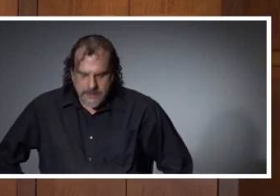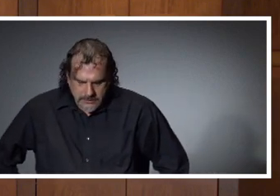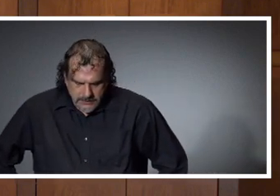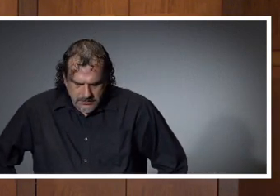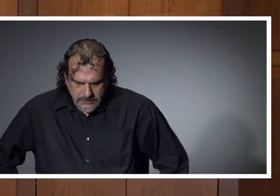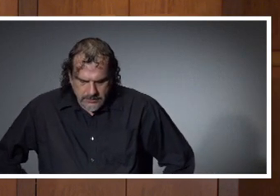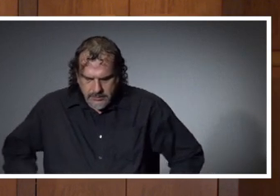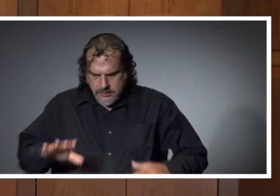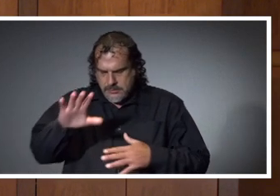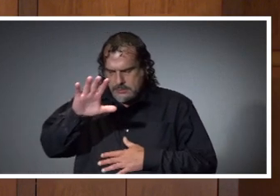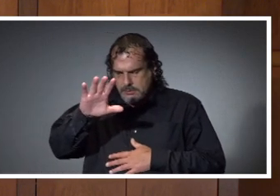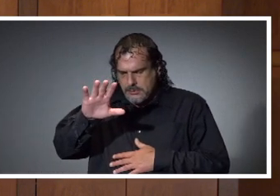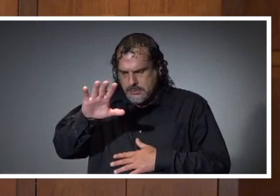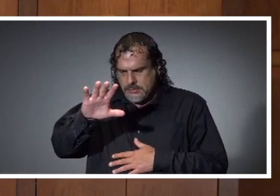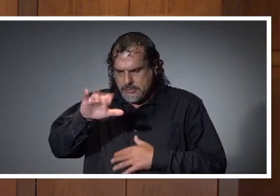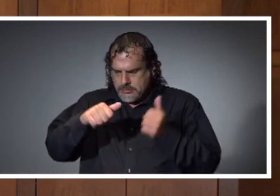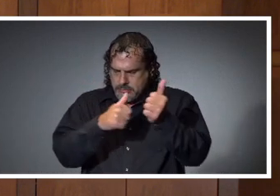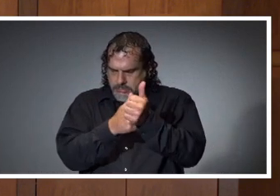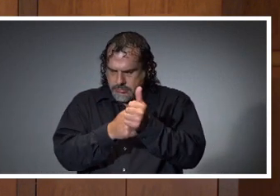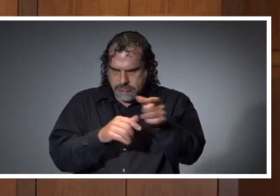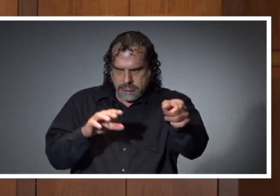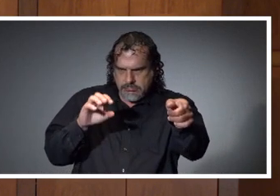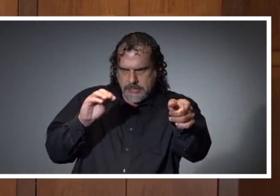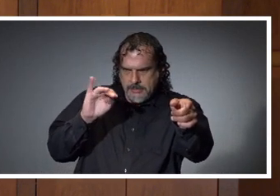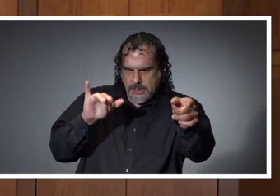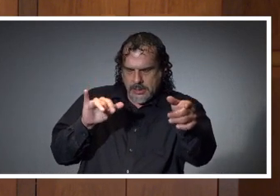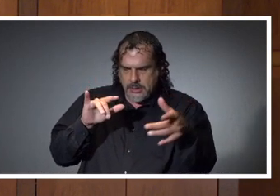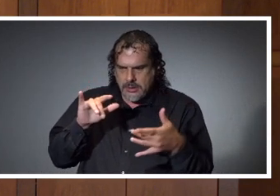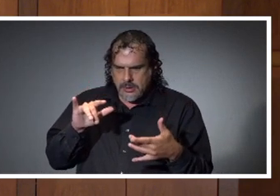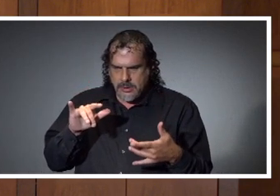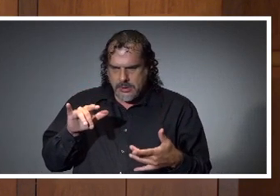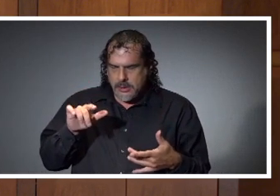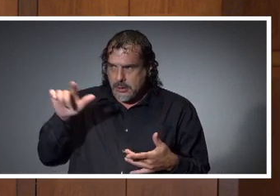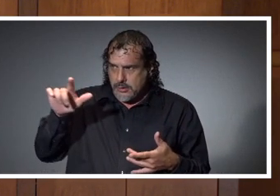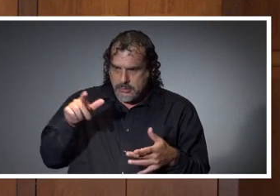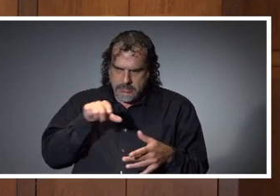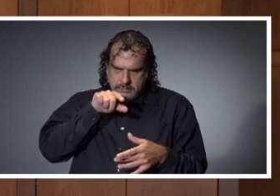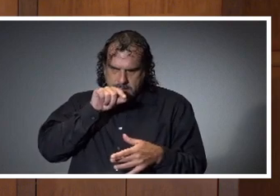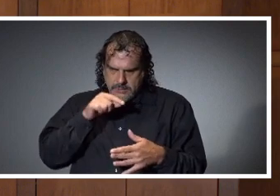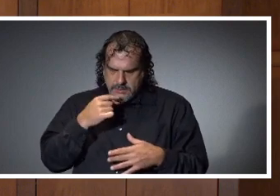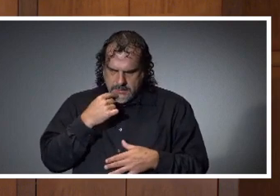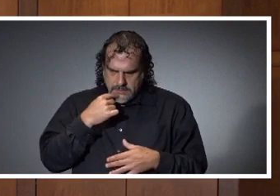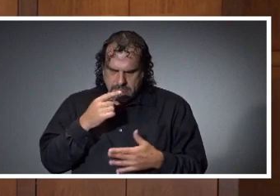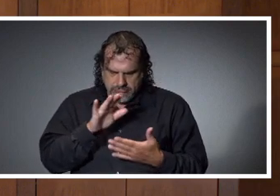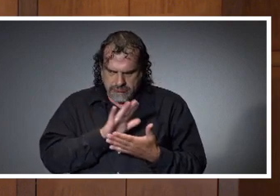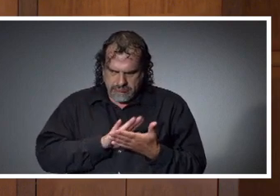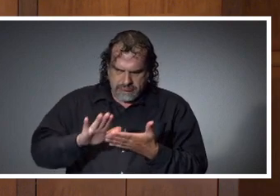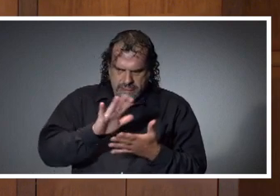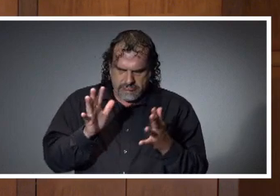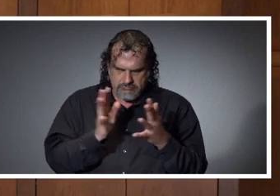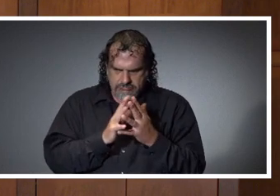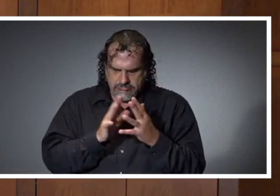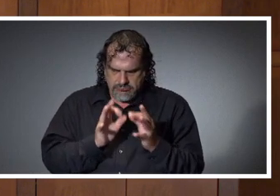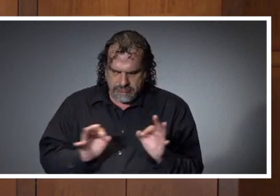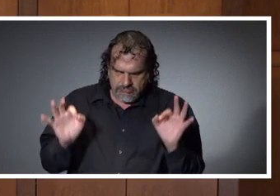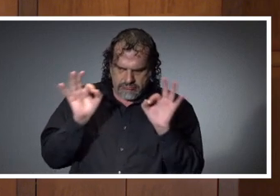Yeah, just to follow up on what Emily asked. Yeah, in your tweet, you had said that college football is